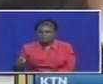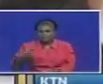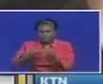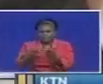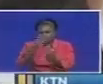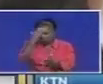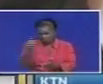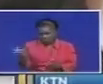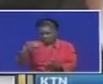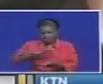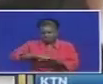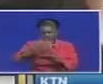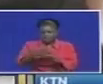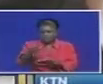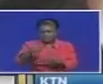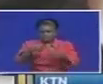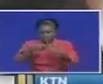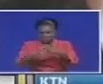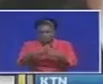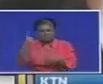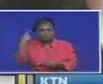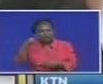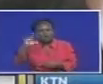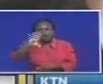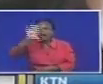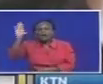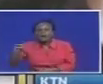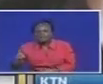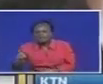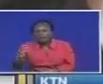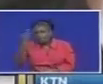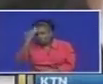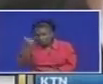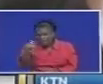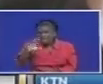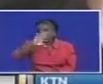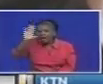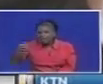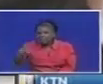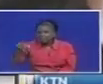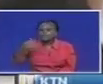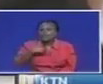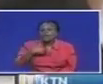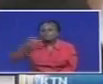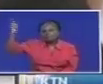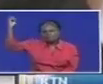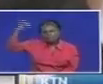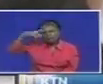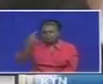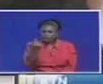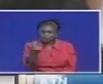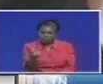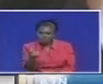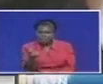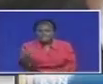why we brought it. But basically, the machine was designed for Africa because we know that there are energy deficiencies in the continent.